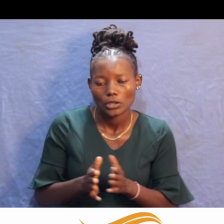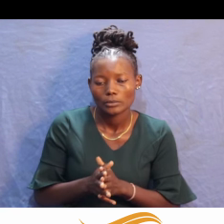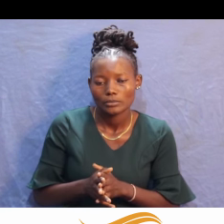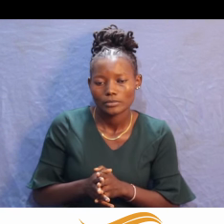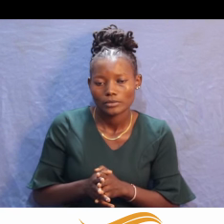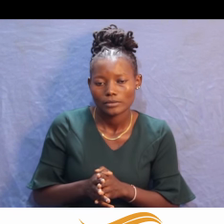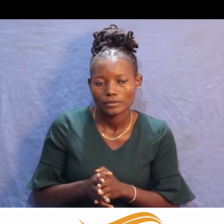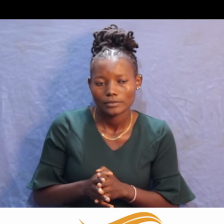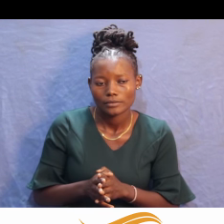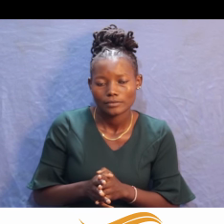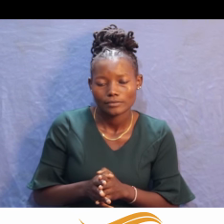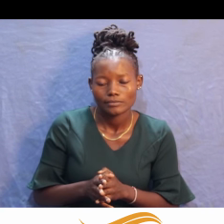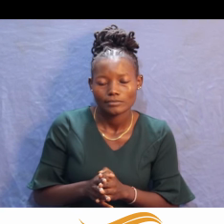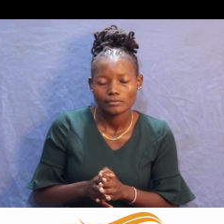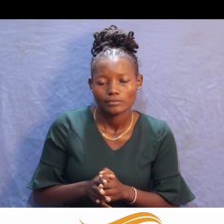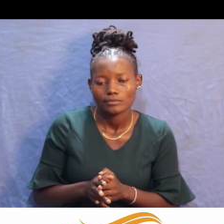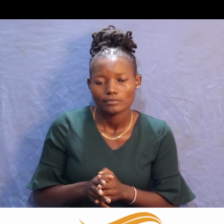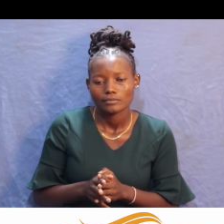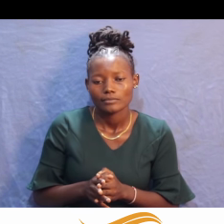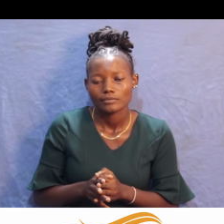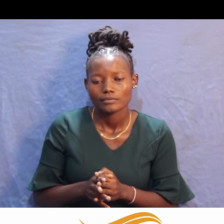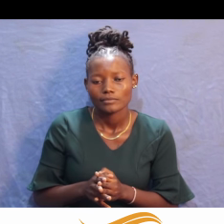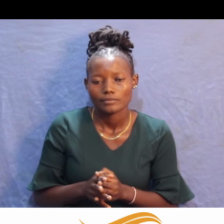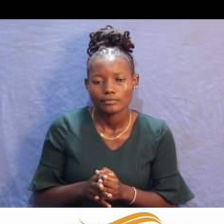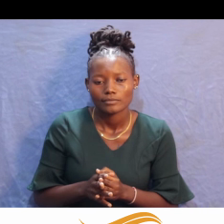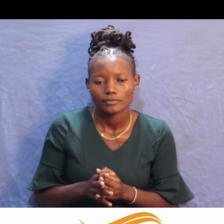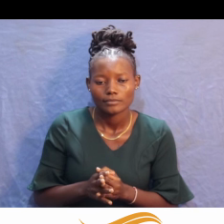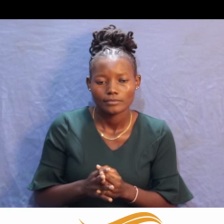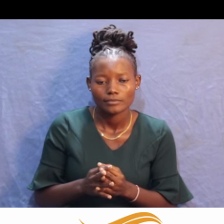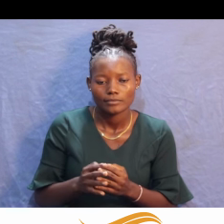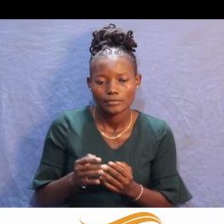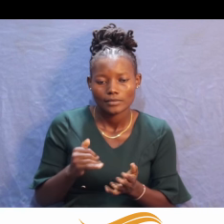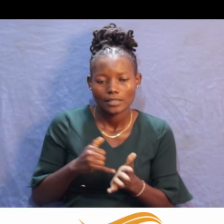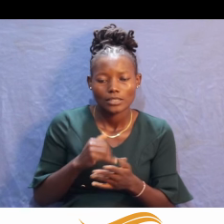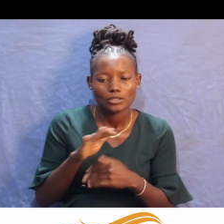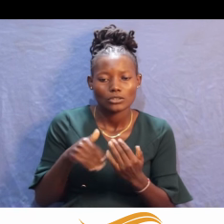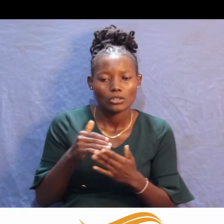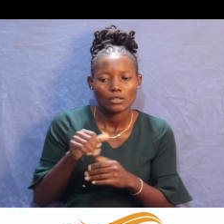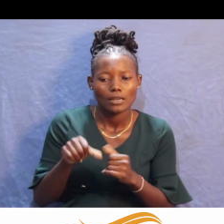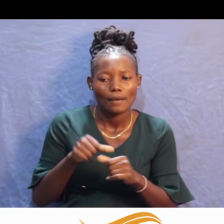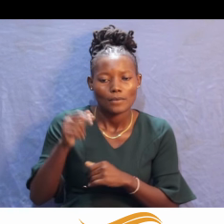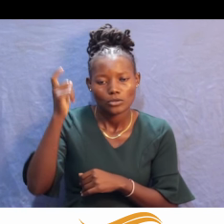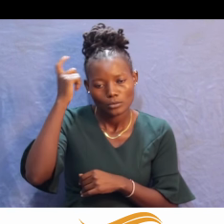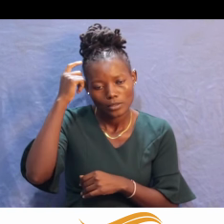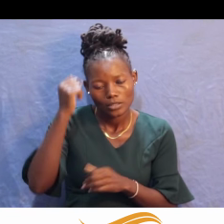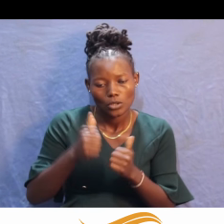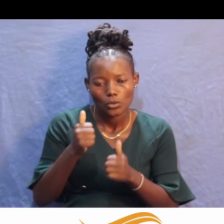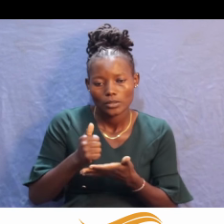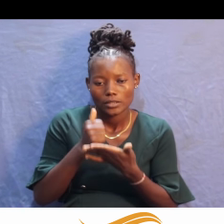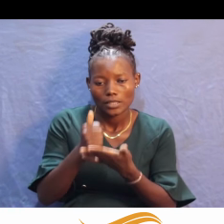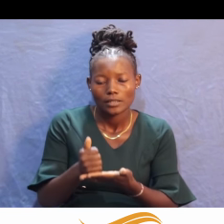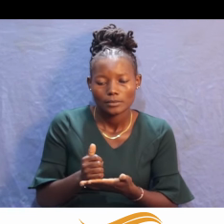But I can't overemphasize how it took tremendous mindset to get him to go from left to right.